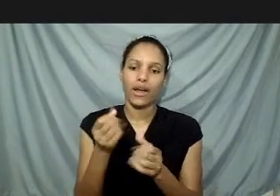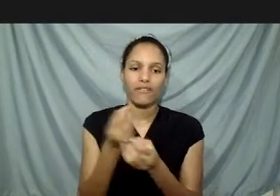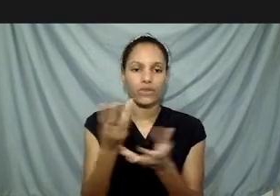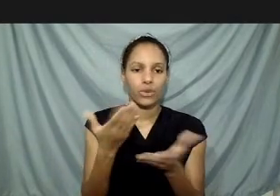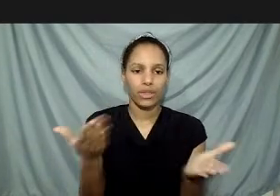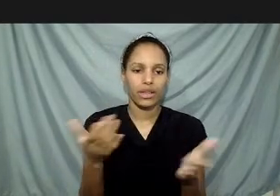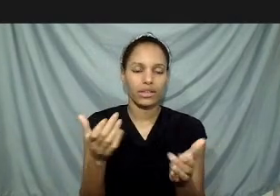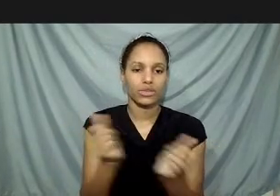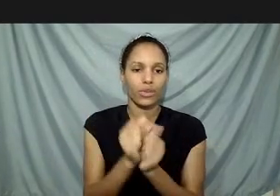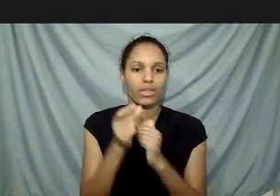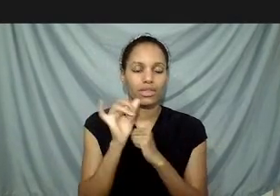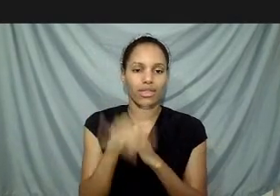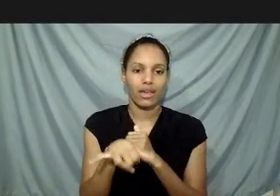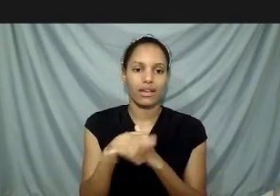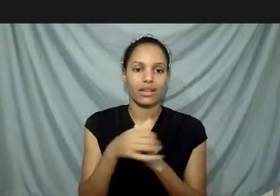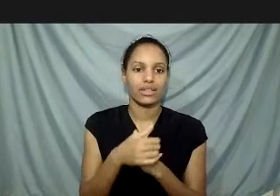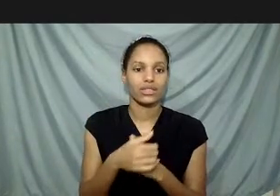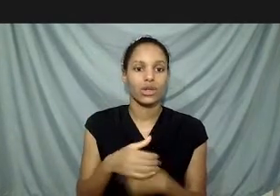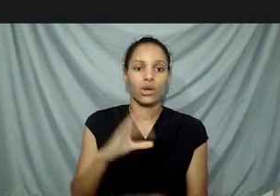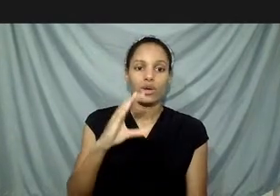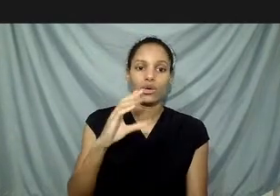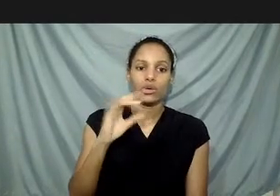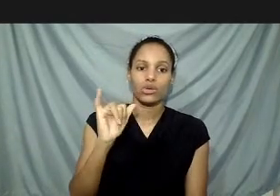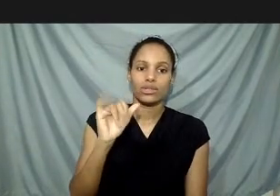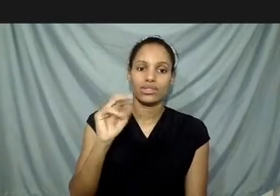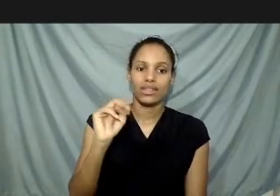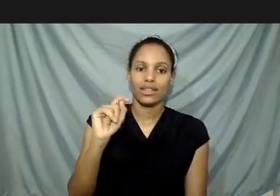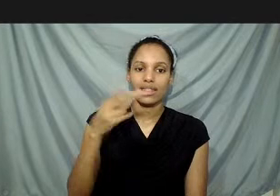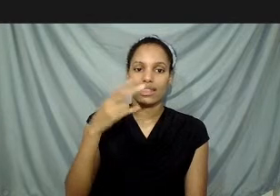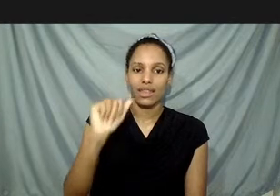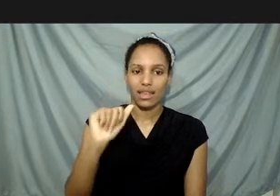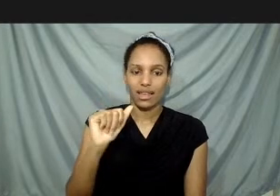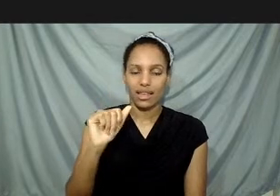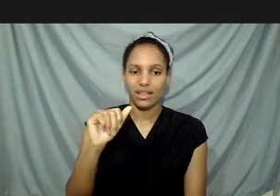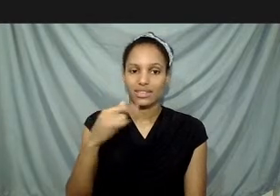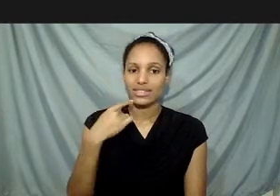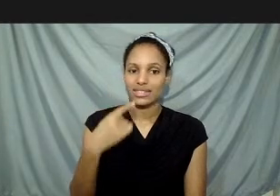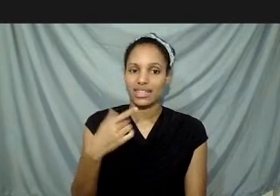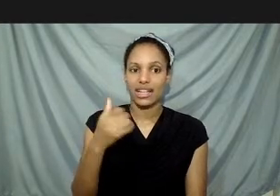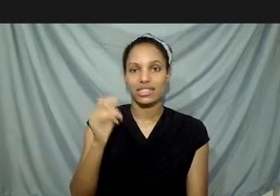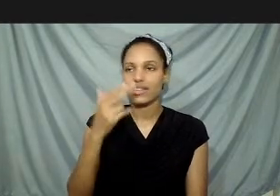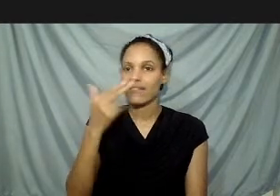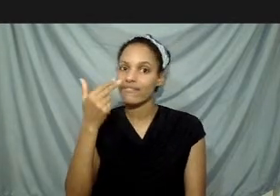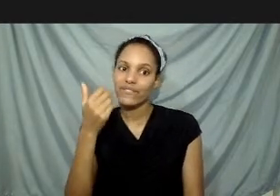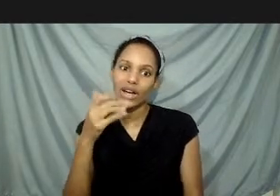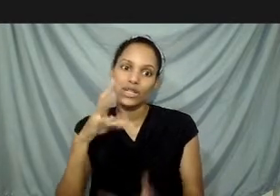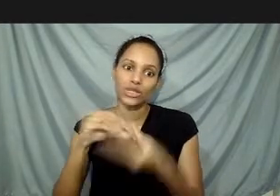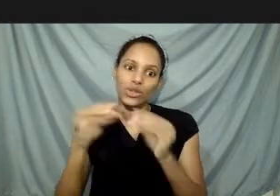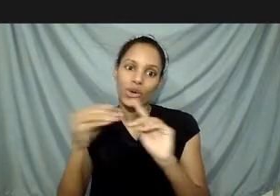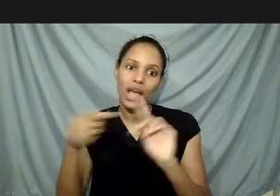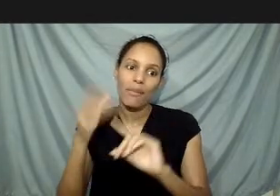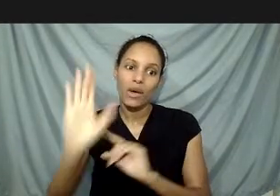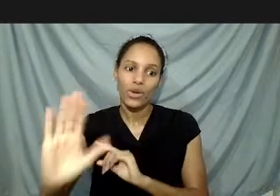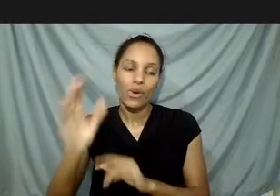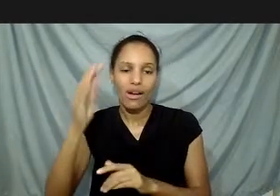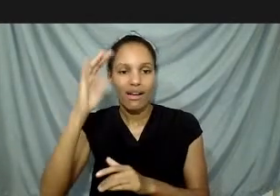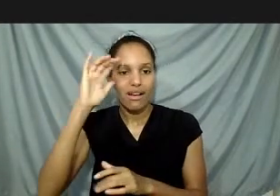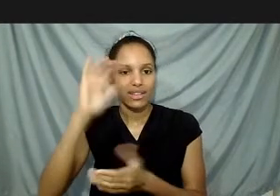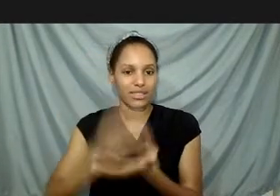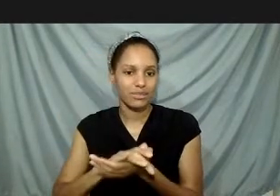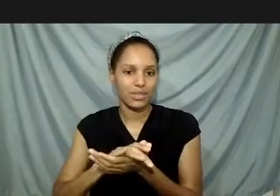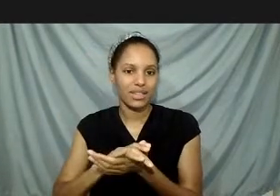that. Cynthia Oliver says, hilarious story about your husband motivating you to choreograph.